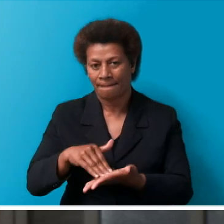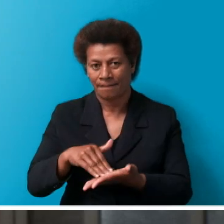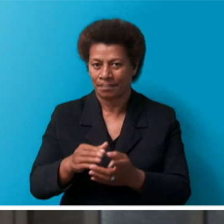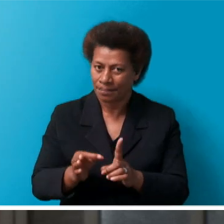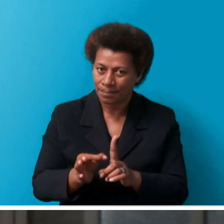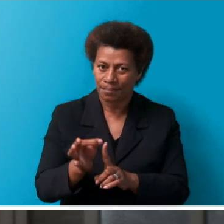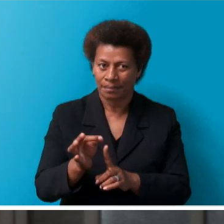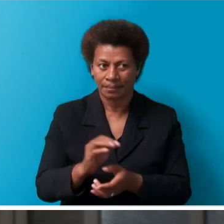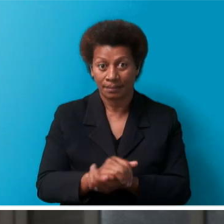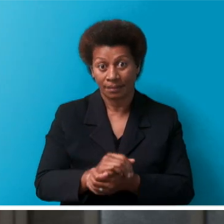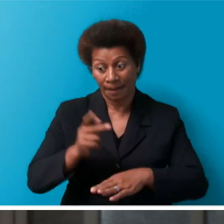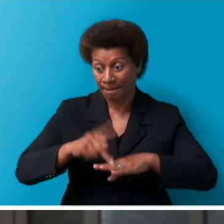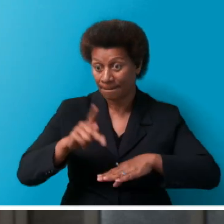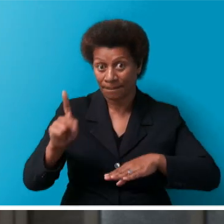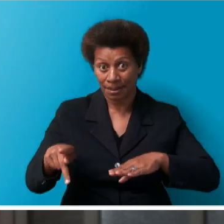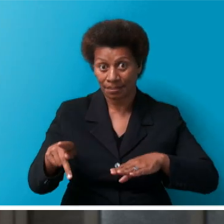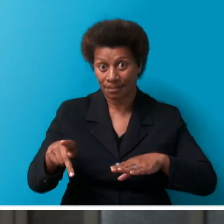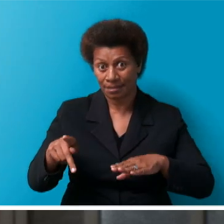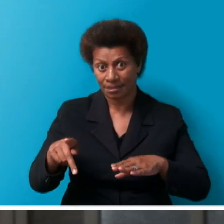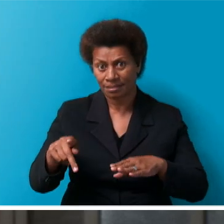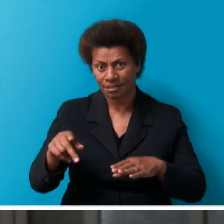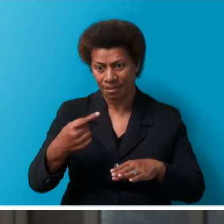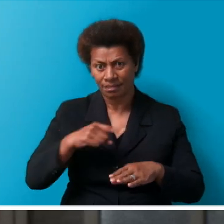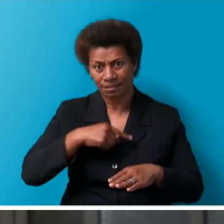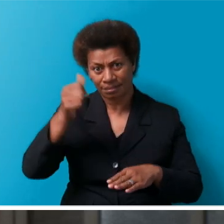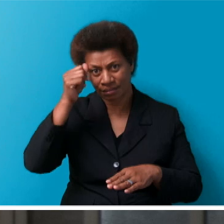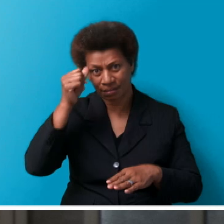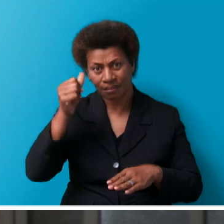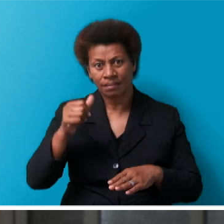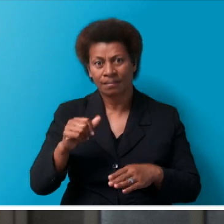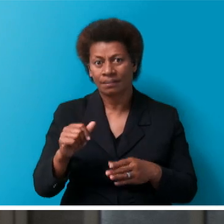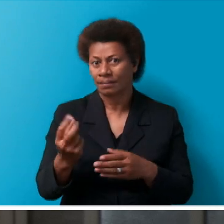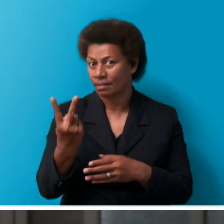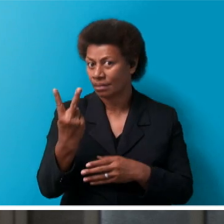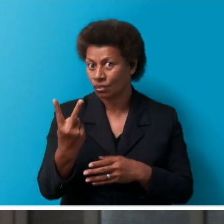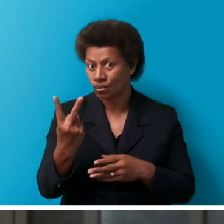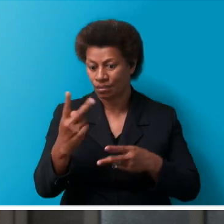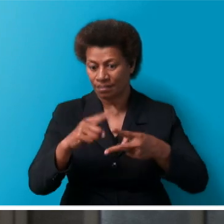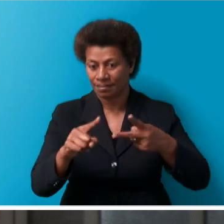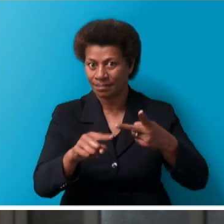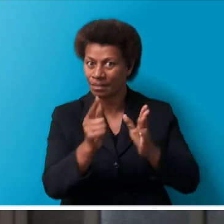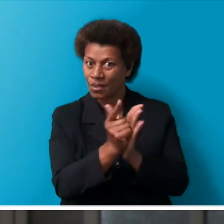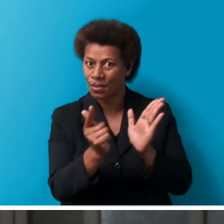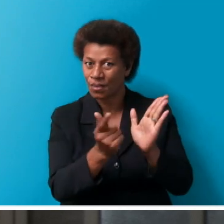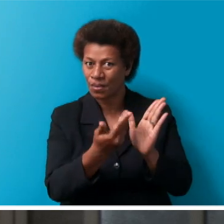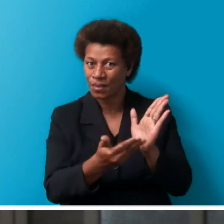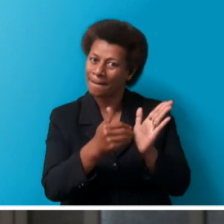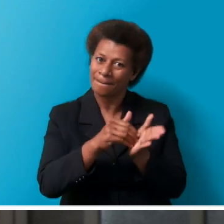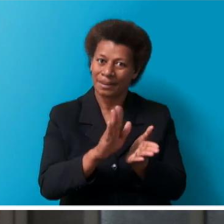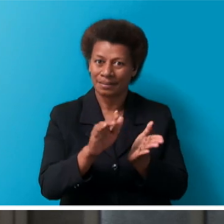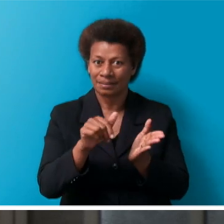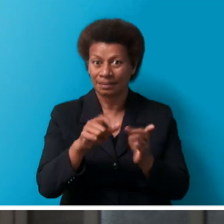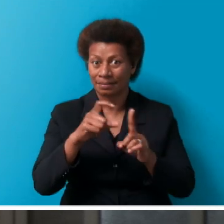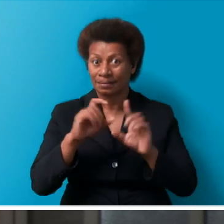parliamentarians know, after 12 years in the making, we collectively passed two landmark legislation through this parliament in December